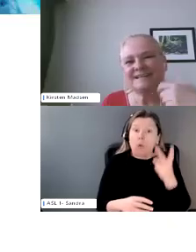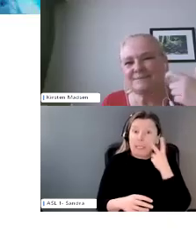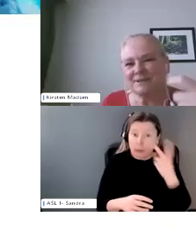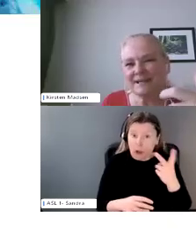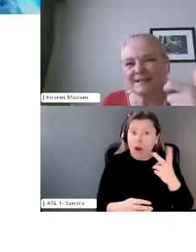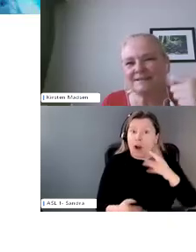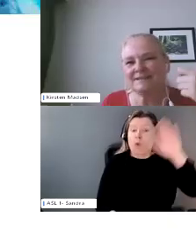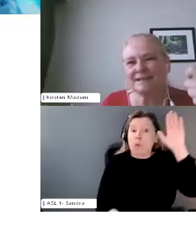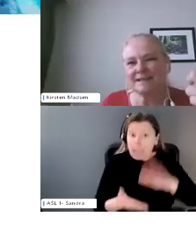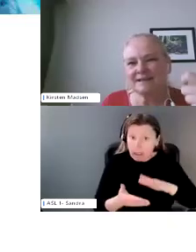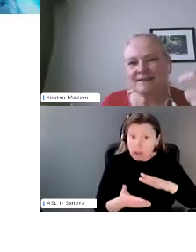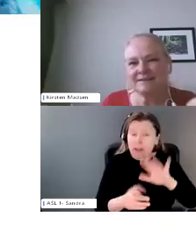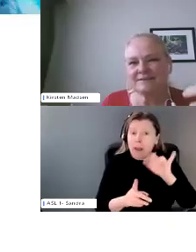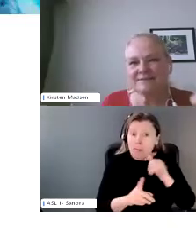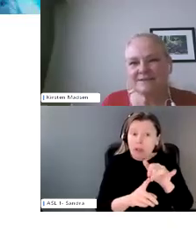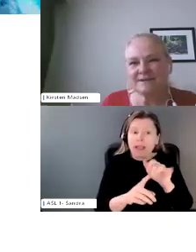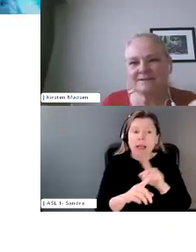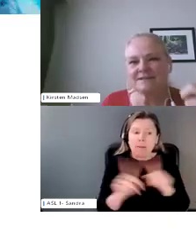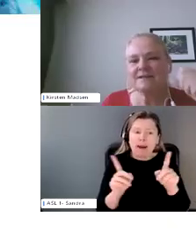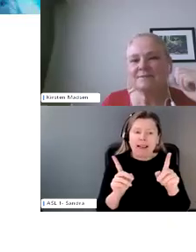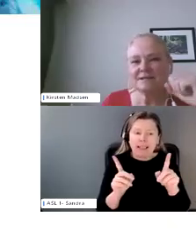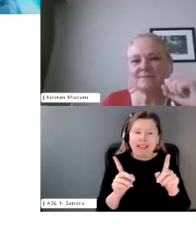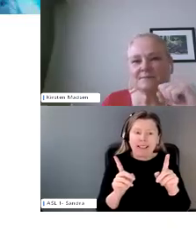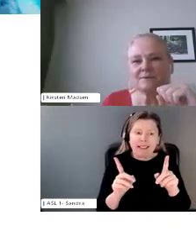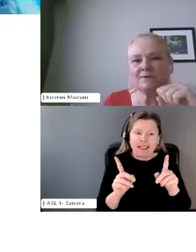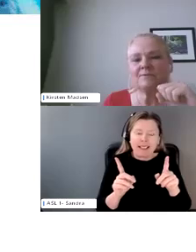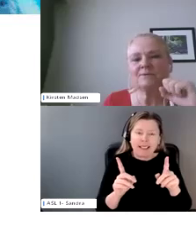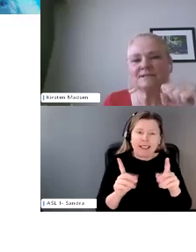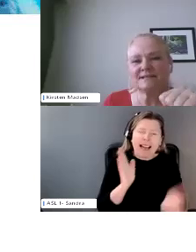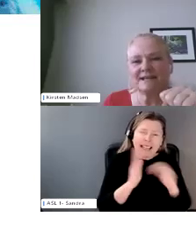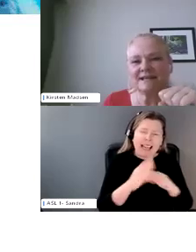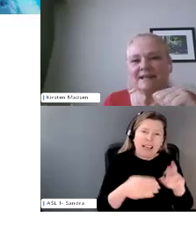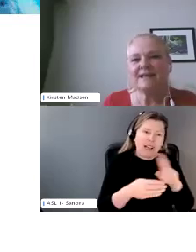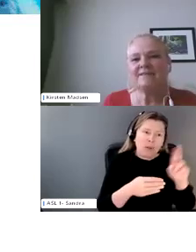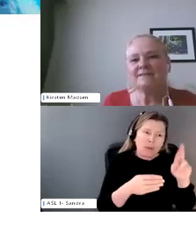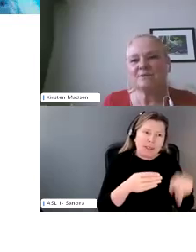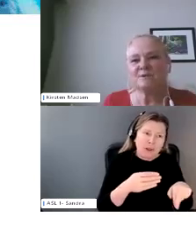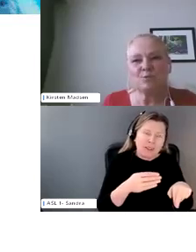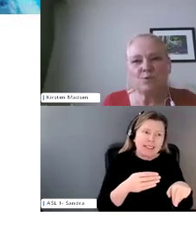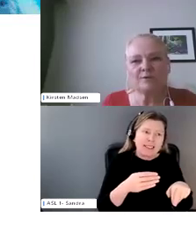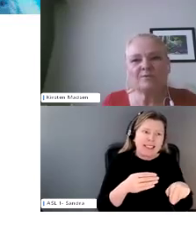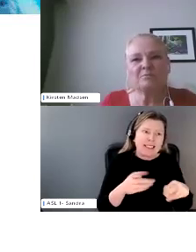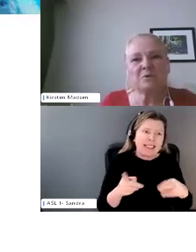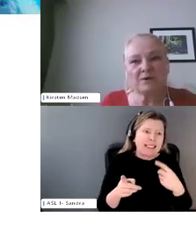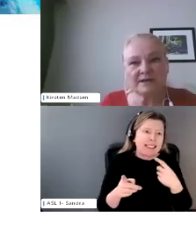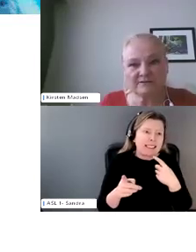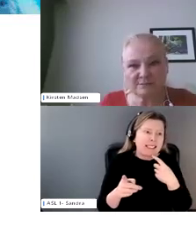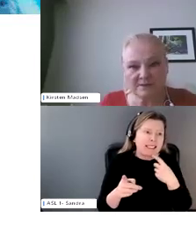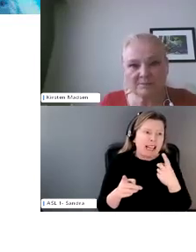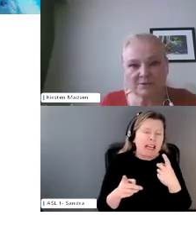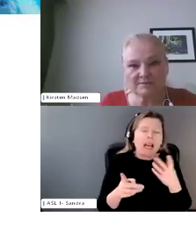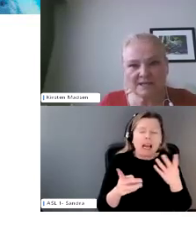it explained the inconclusive results because people were stating that there was more reporting